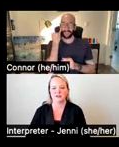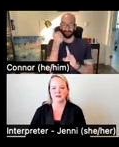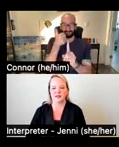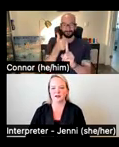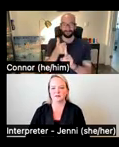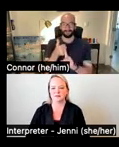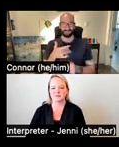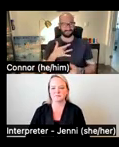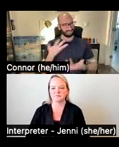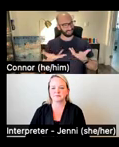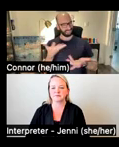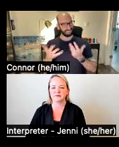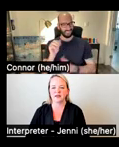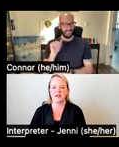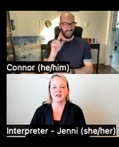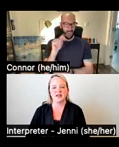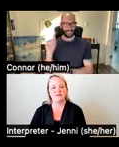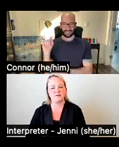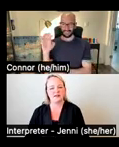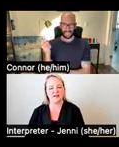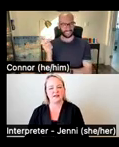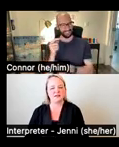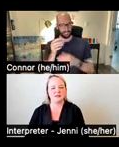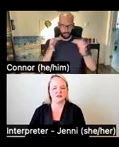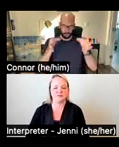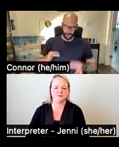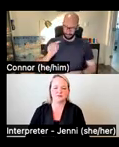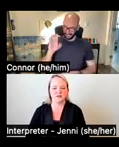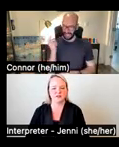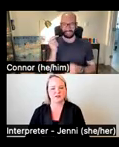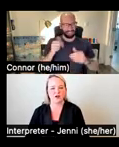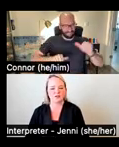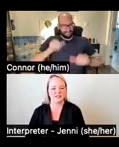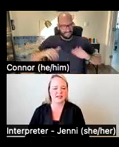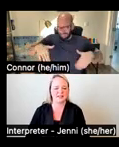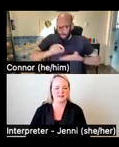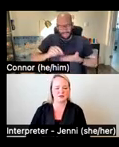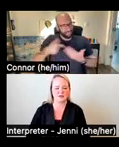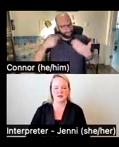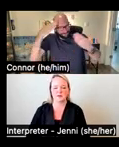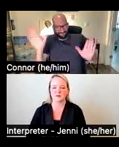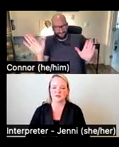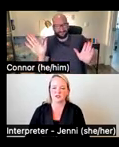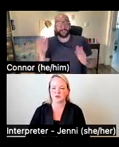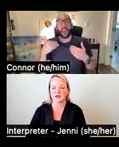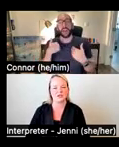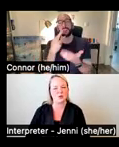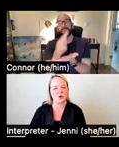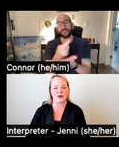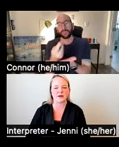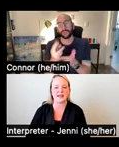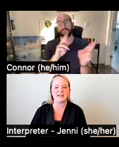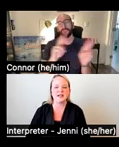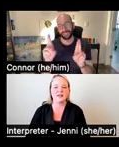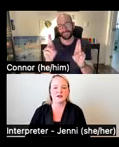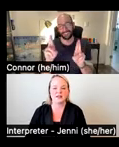to include there. If you're feeling, this alt text description, I'm not really sure, I don't know how